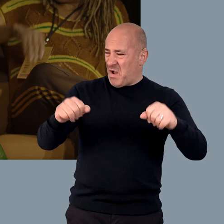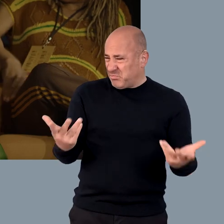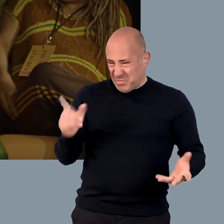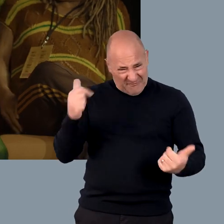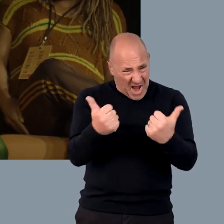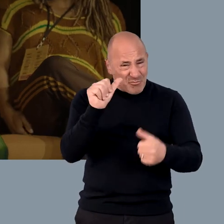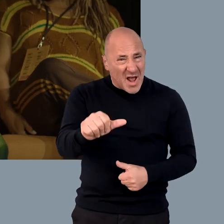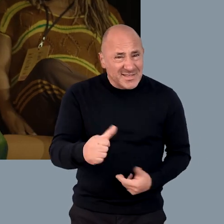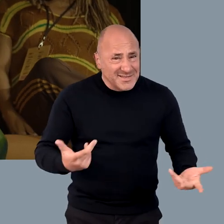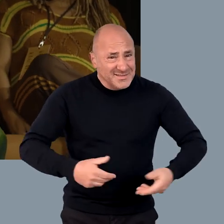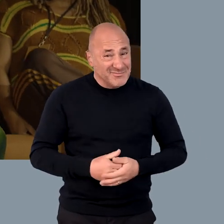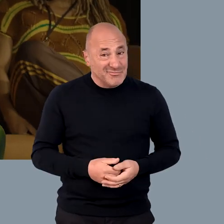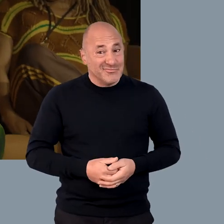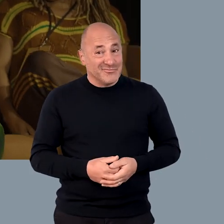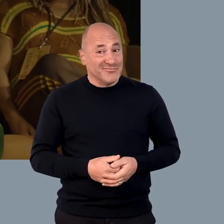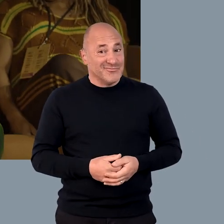wrong?